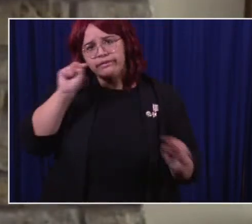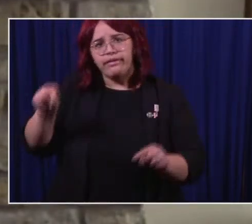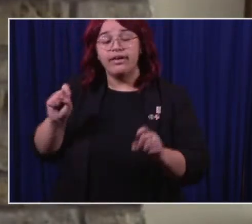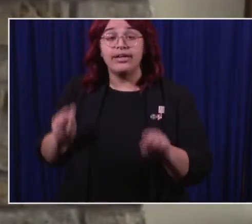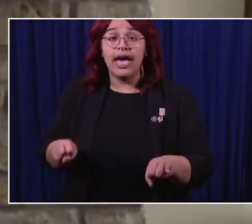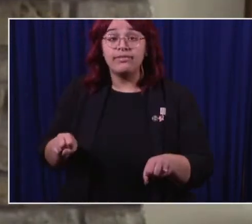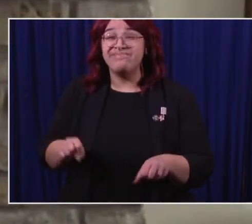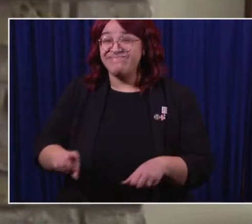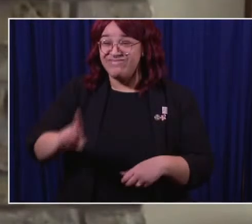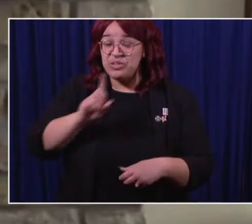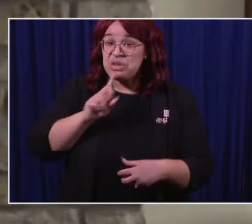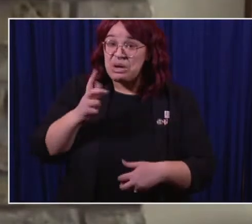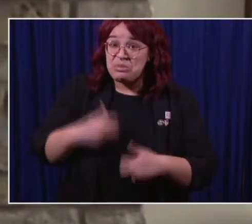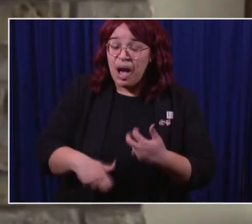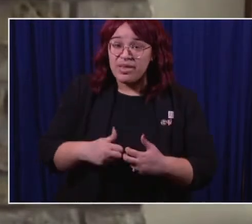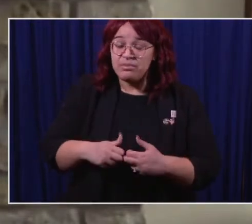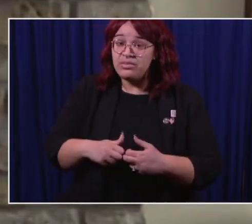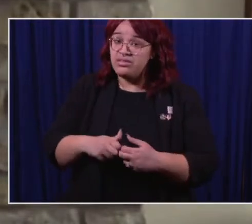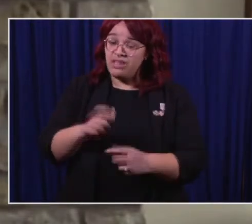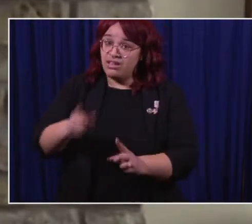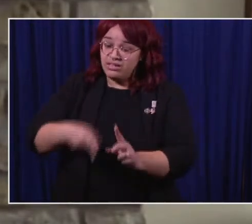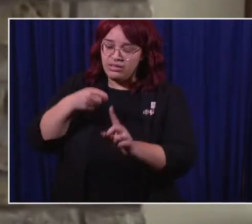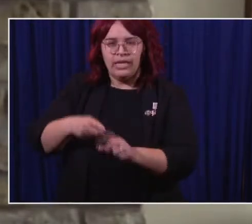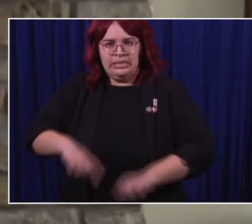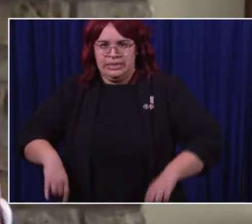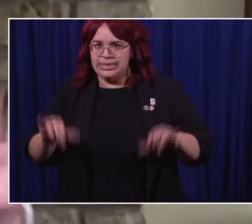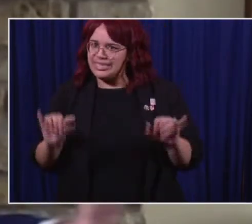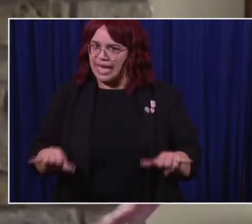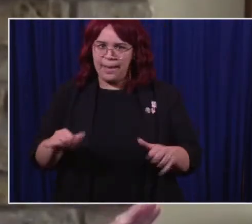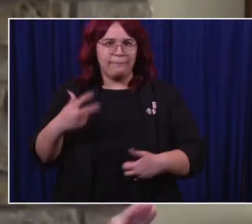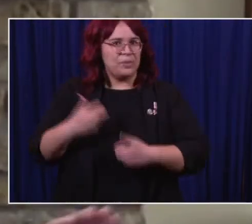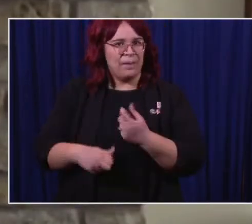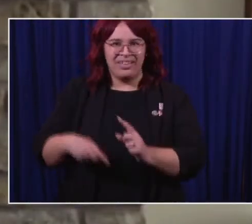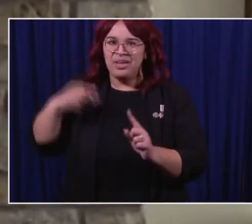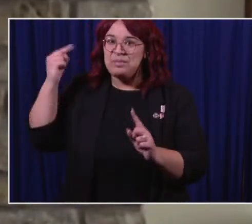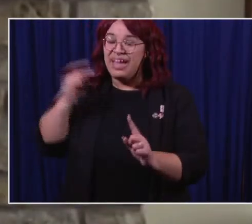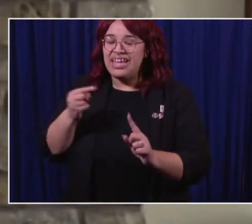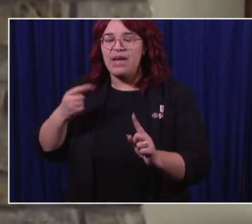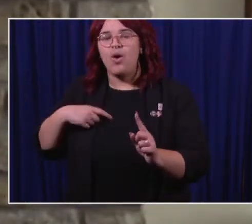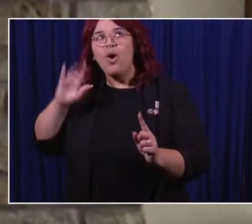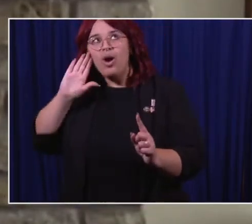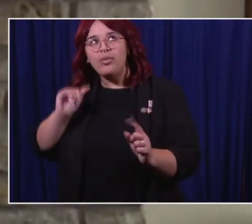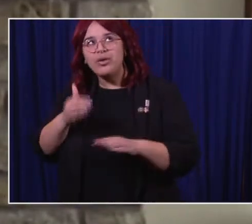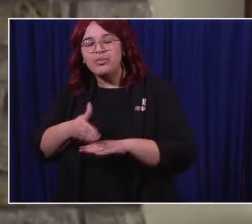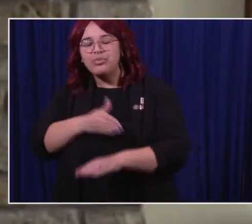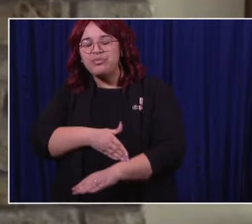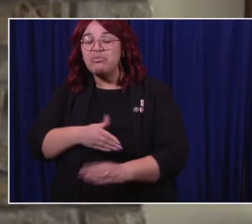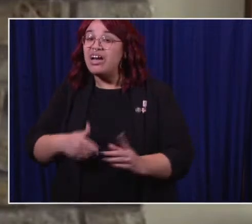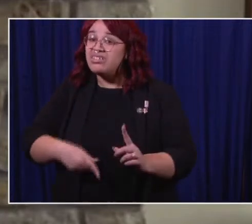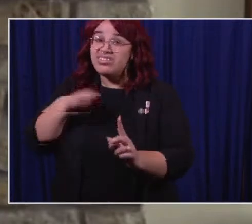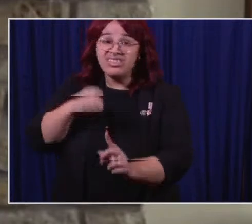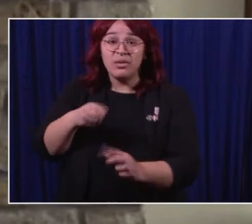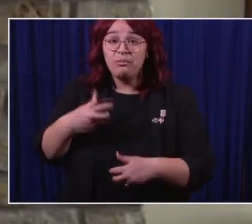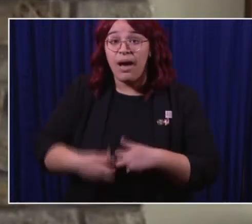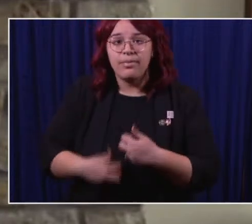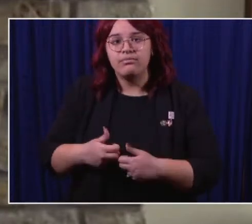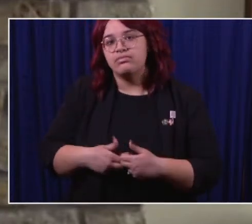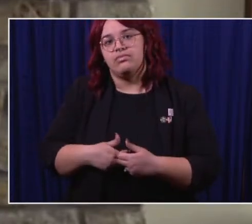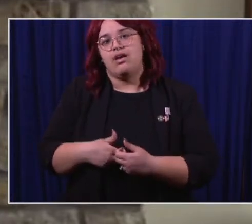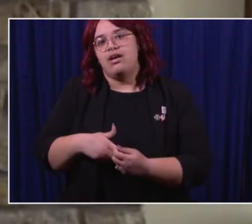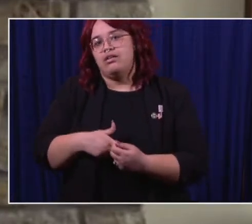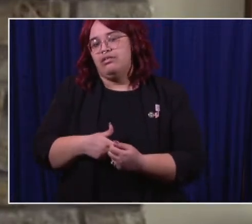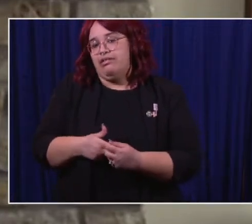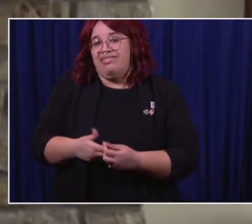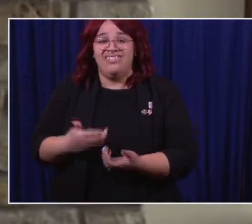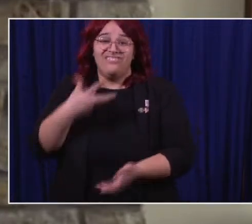problem continues to be, and we hope we'll get through this, but it continues to be we just don't have enough vaccine.